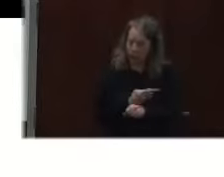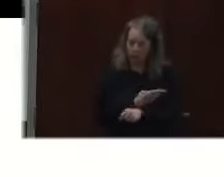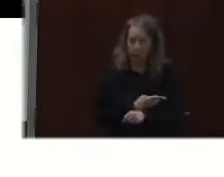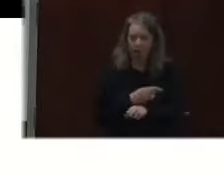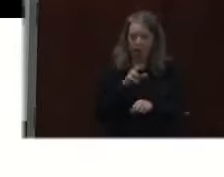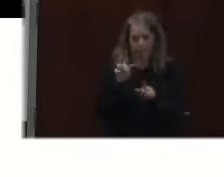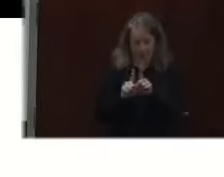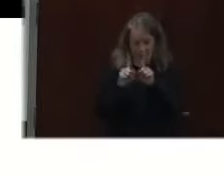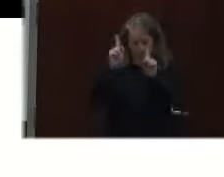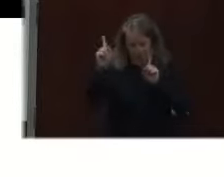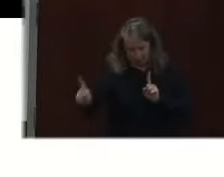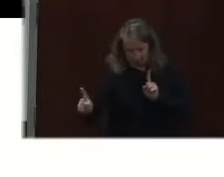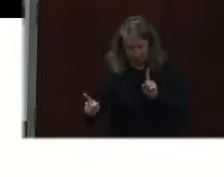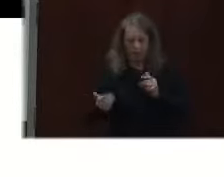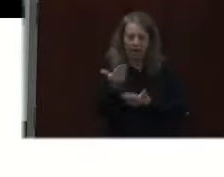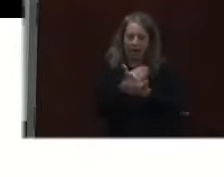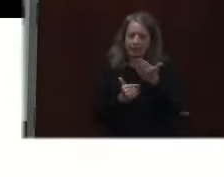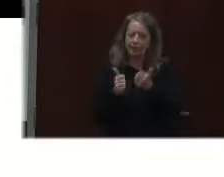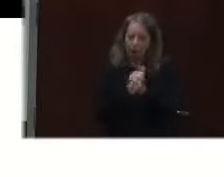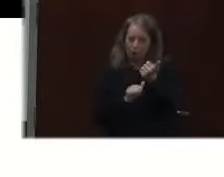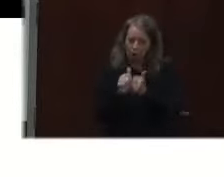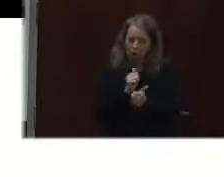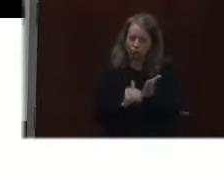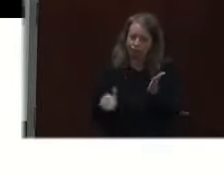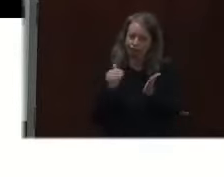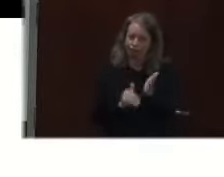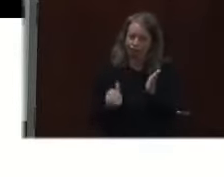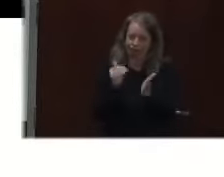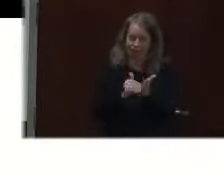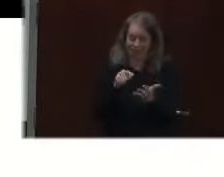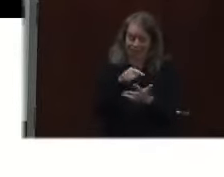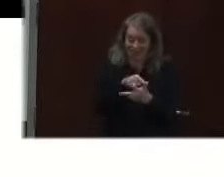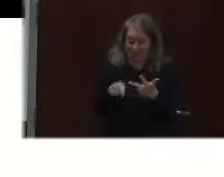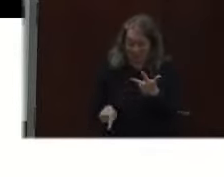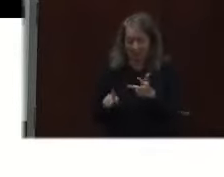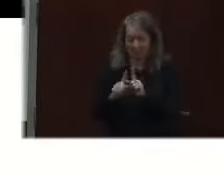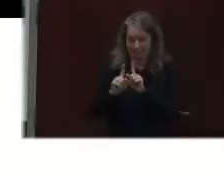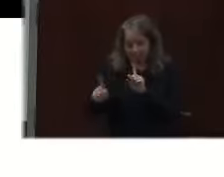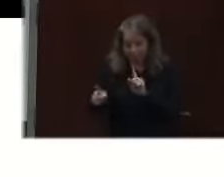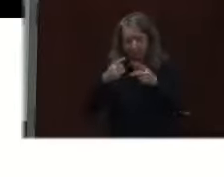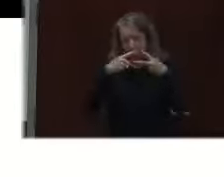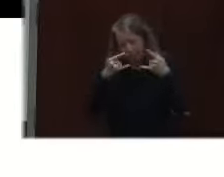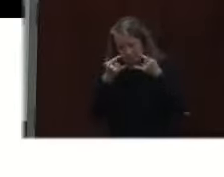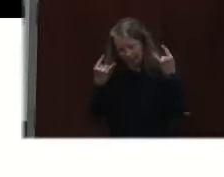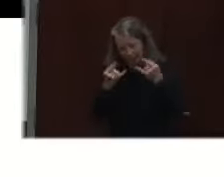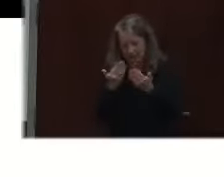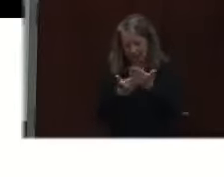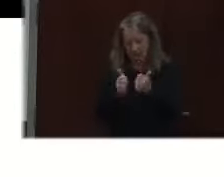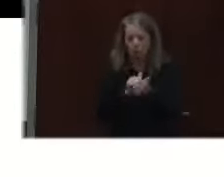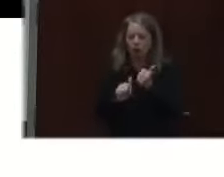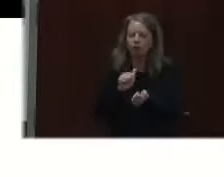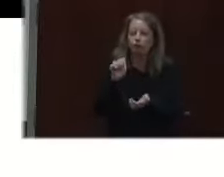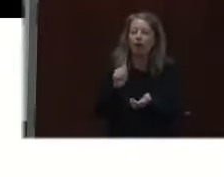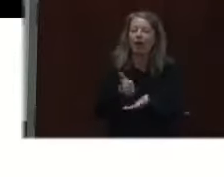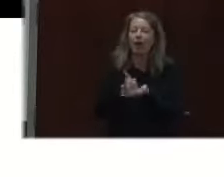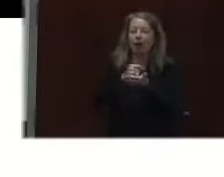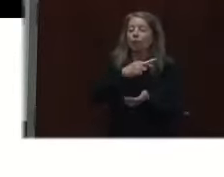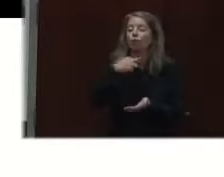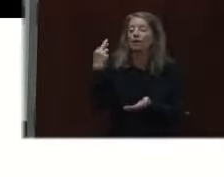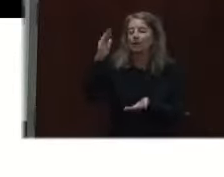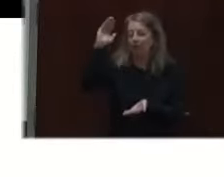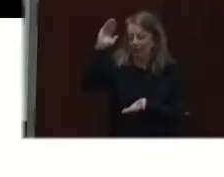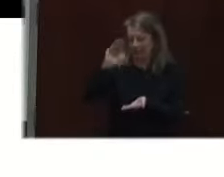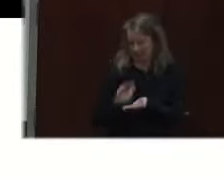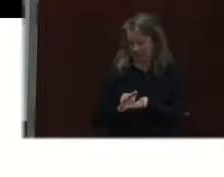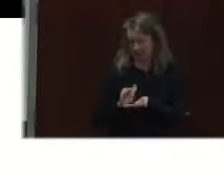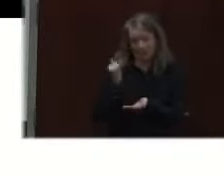to wash their hands to lower their risk. If you are having symptoms of that are associated with COVID, we want you to